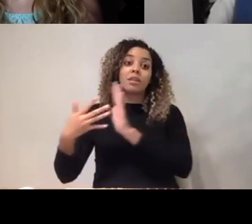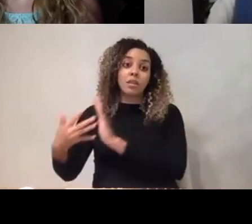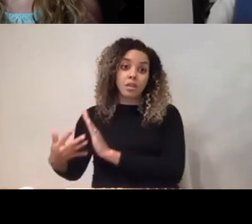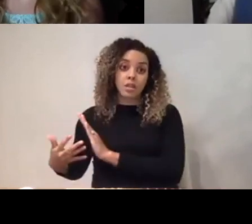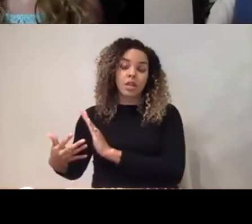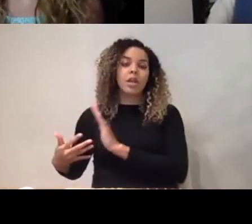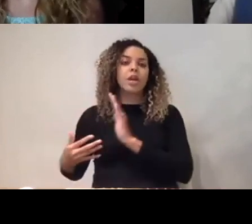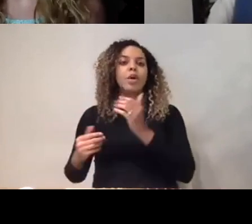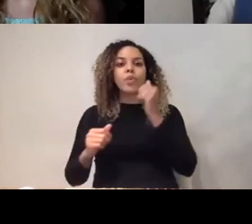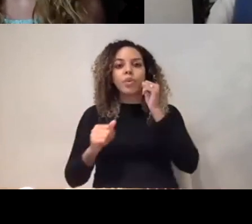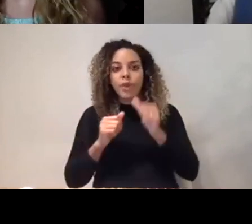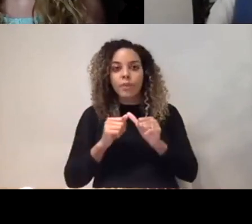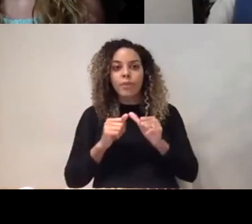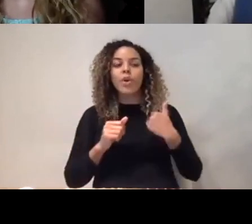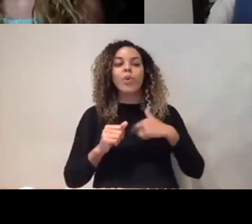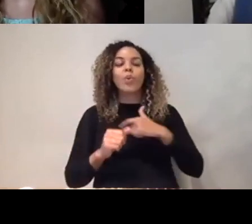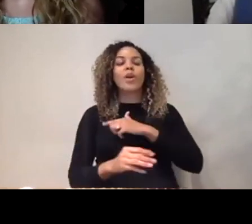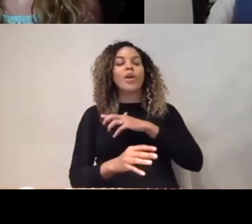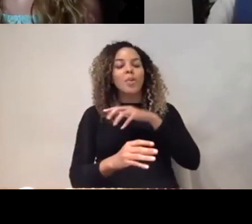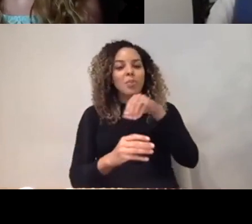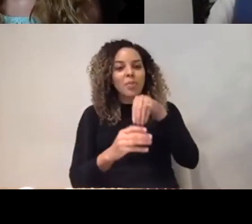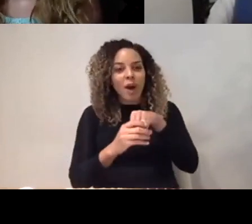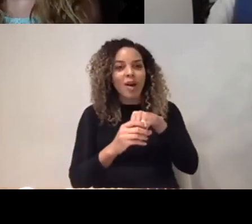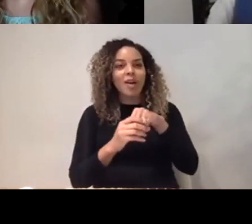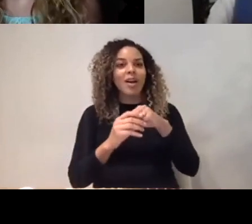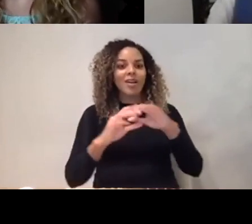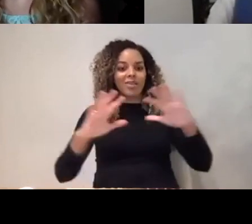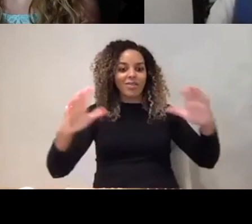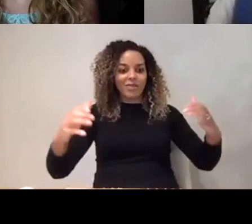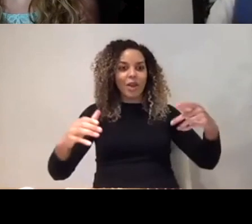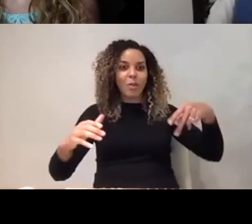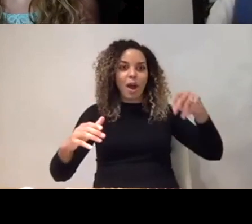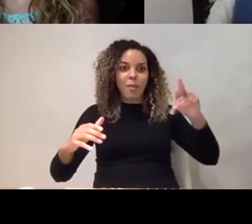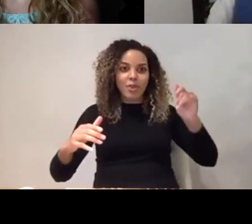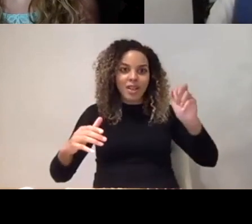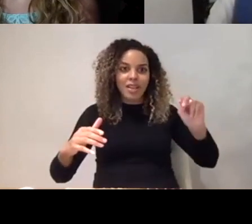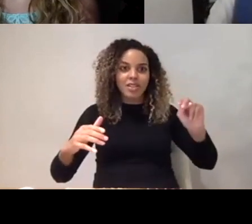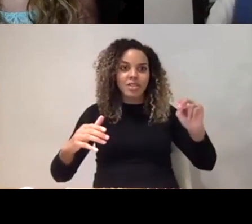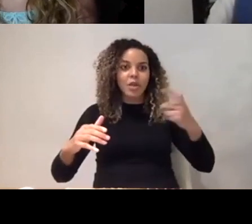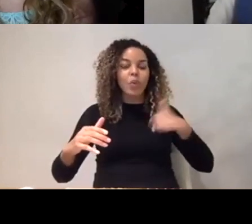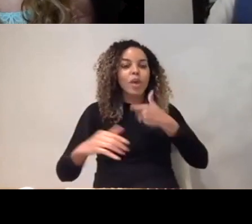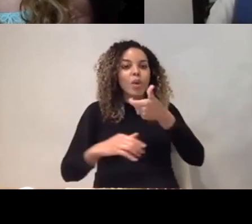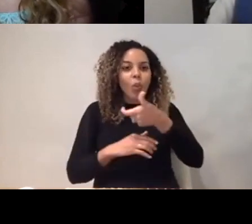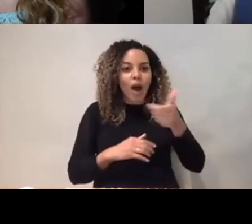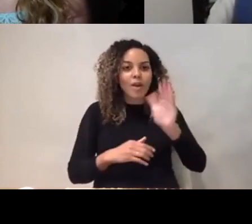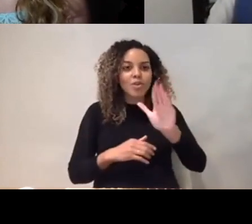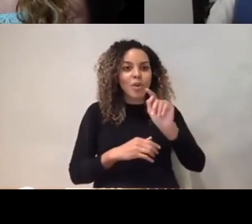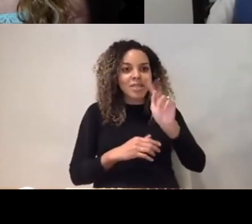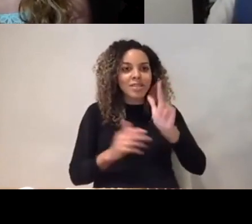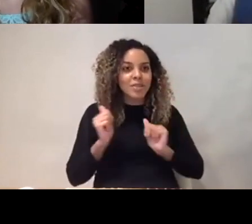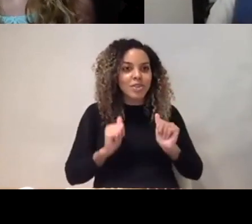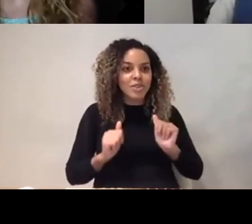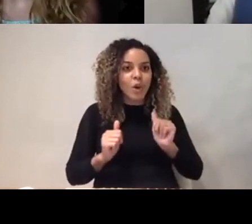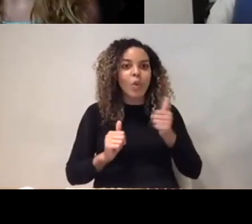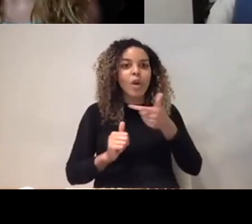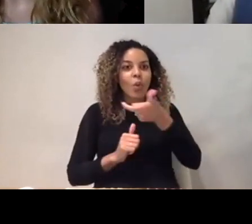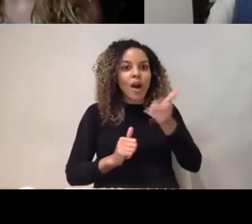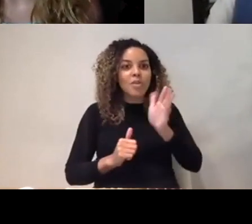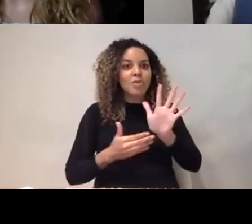population. We are part of the audience that watches your TV and film. Like, one of the